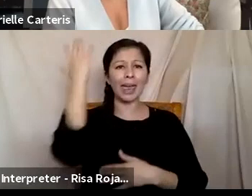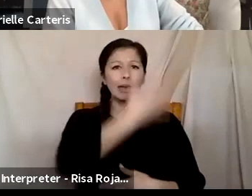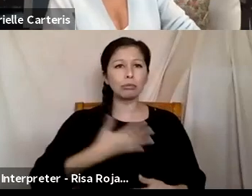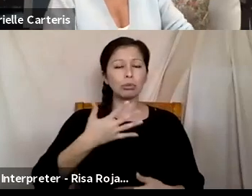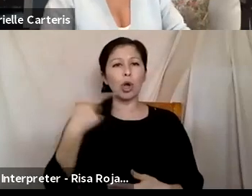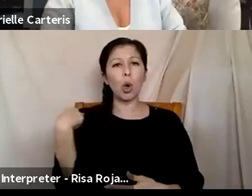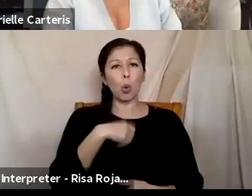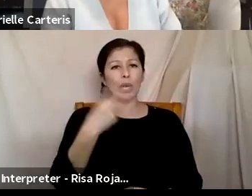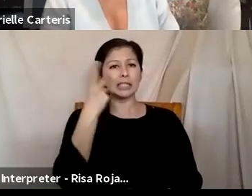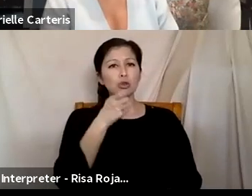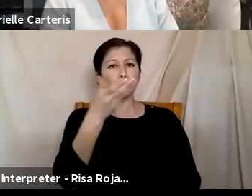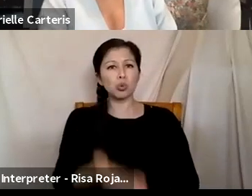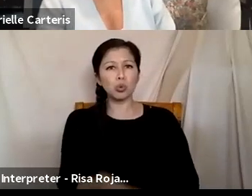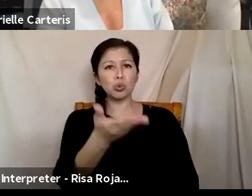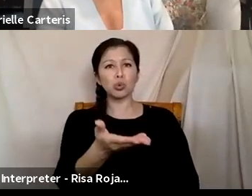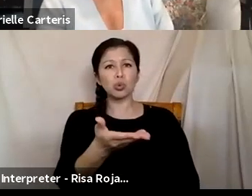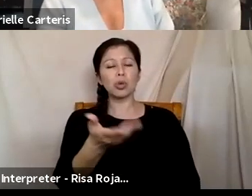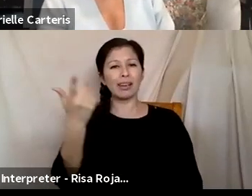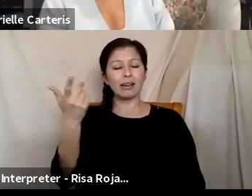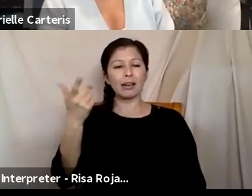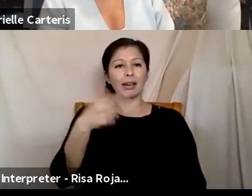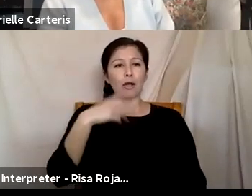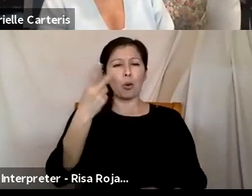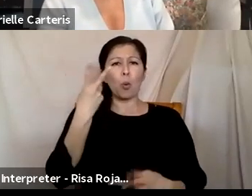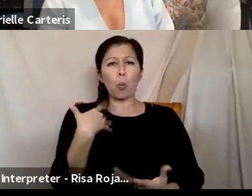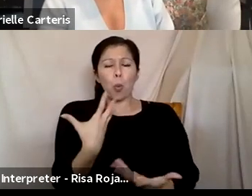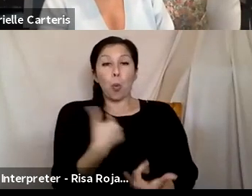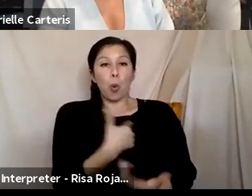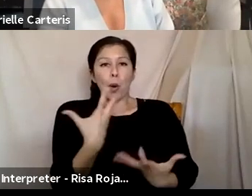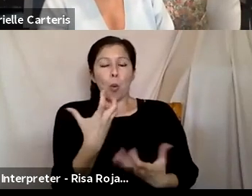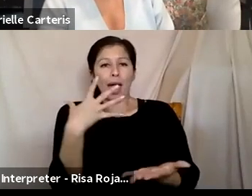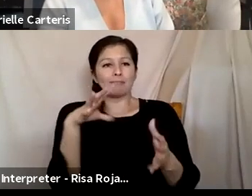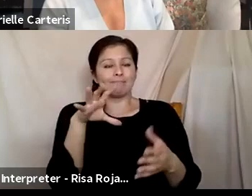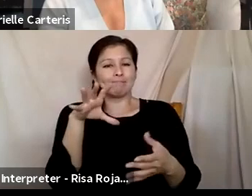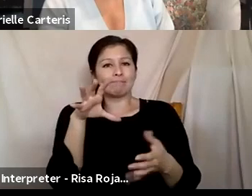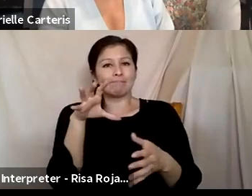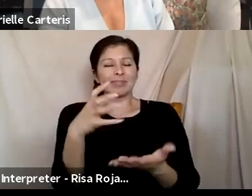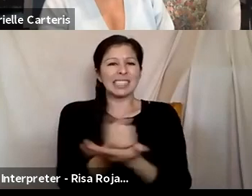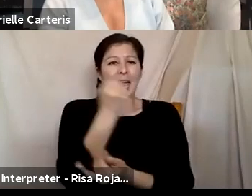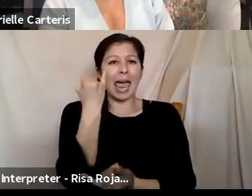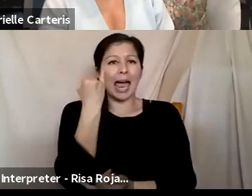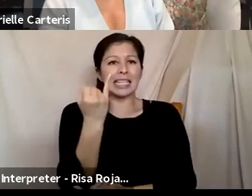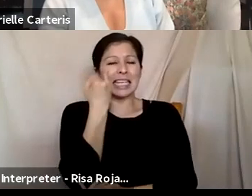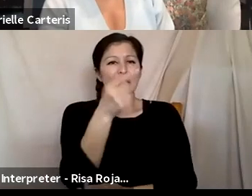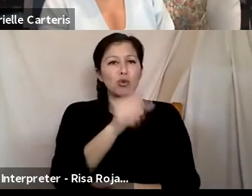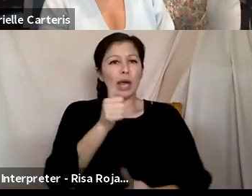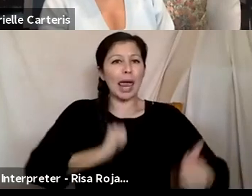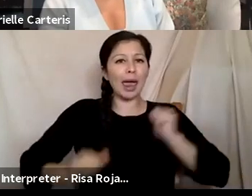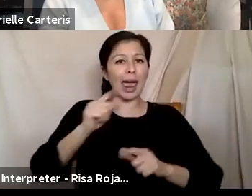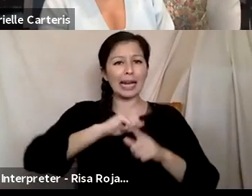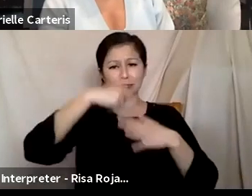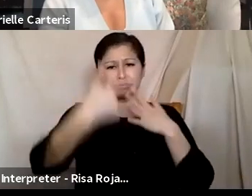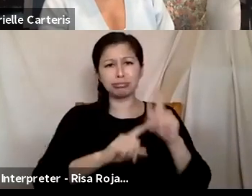out all these other fabulous characters that you can inhabit, but let us do that part of it. You present us